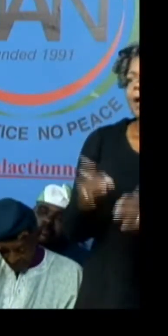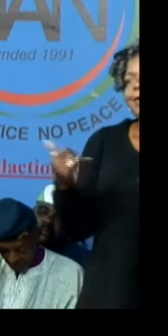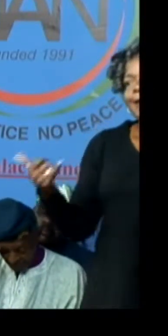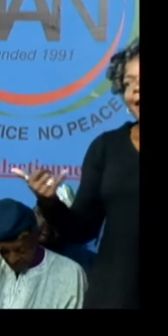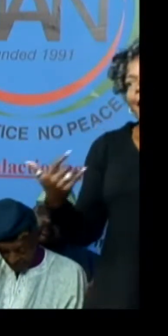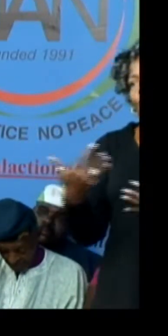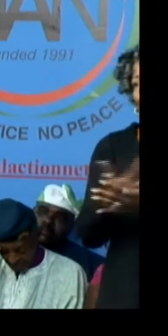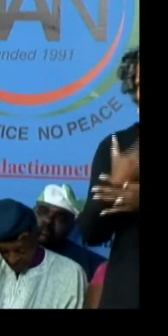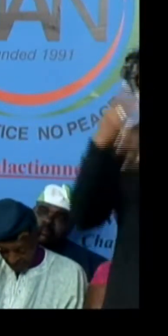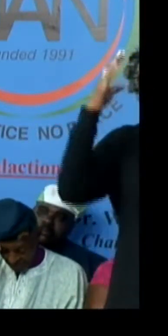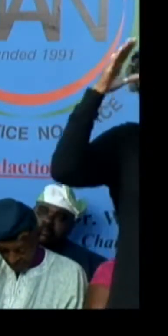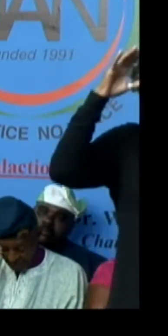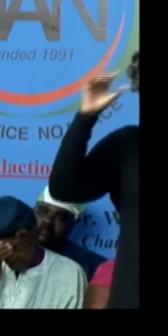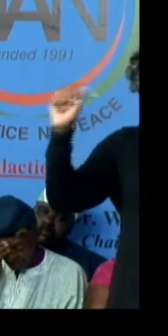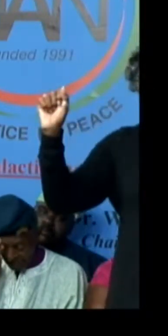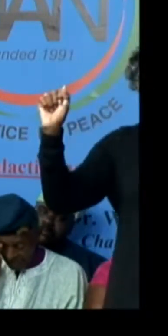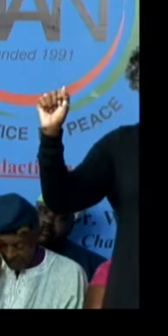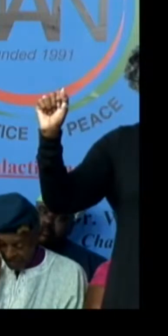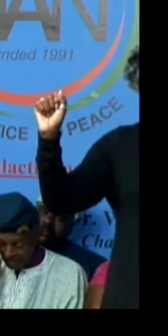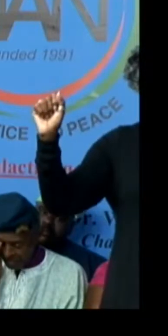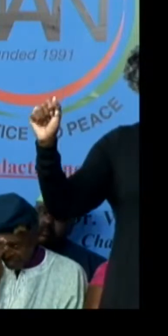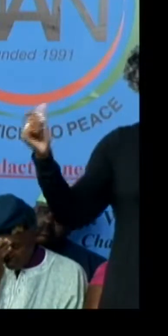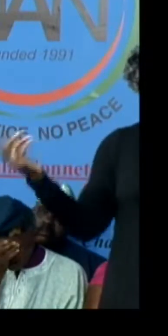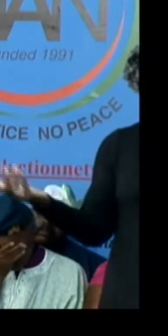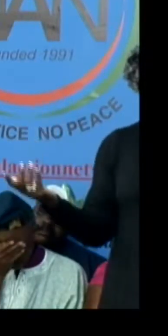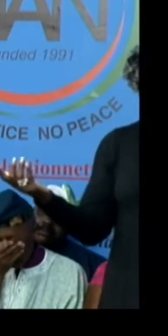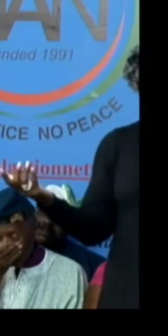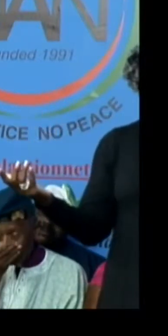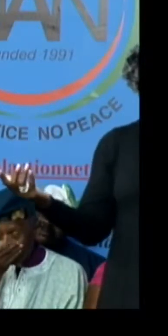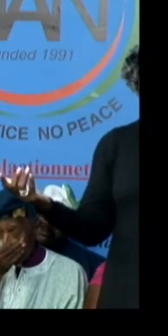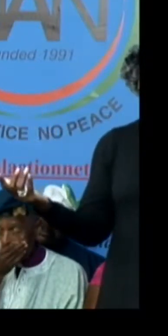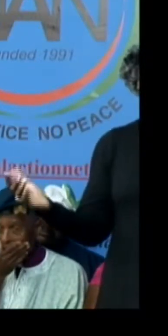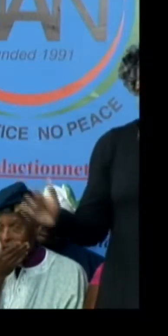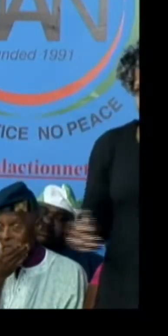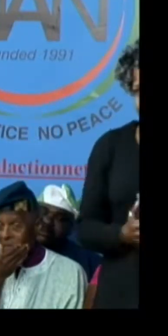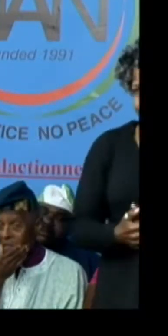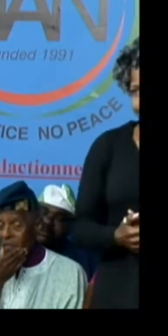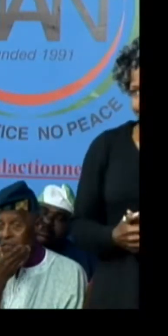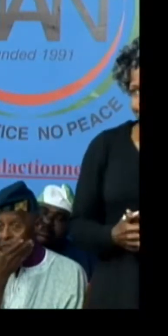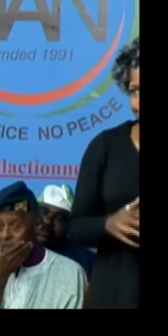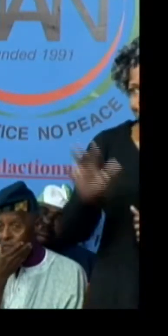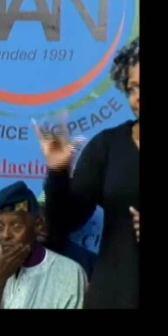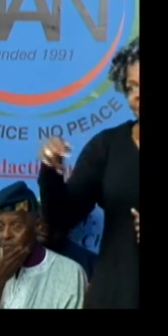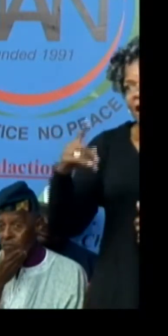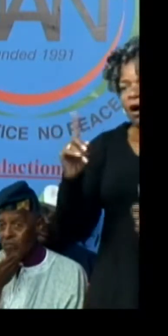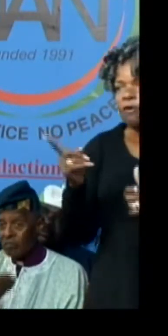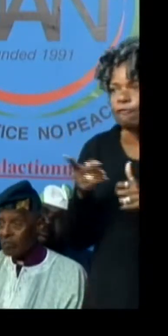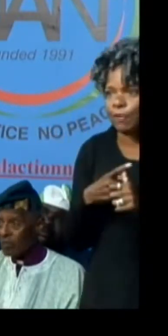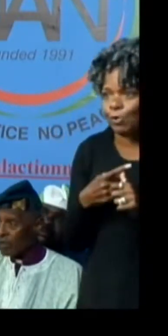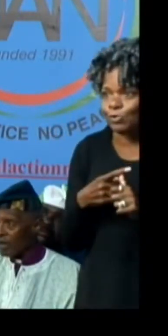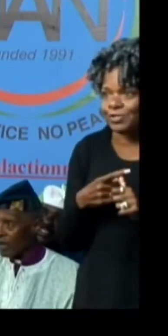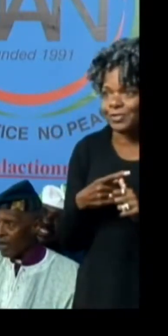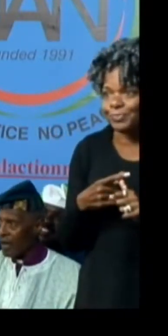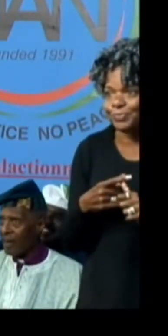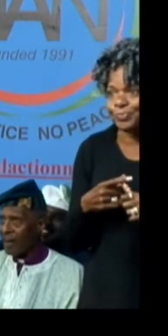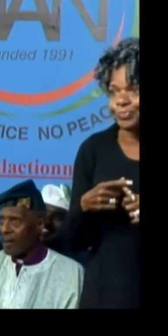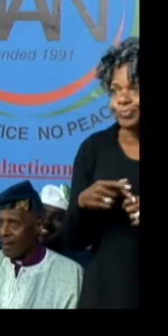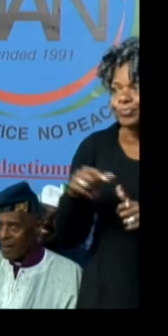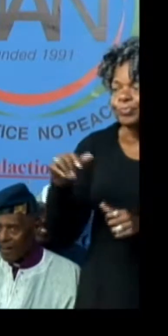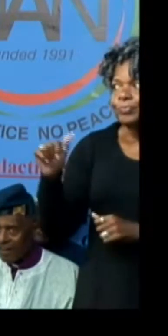First thing is the Attorney General, Sessions. At least he was Attorney General when I went on the air. I guess he's still.